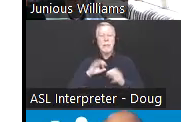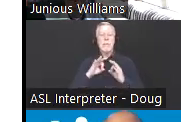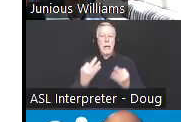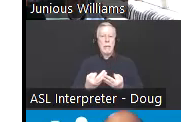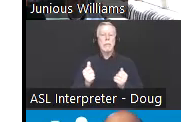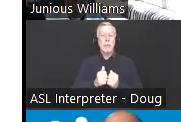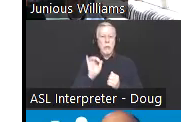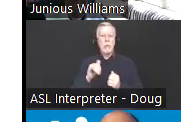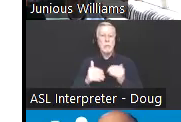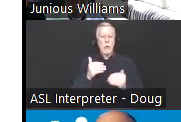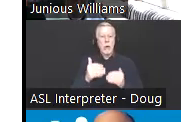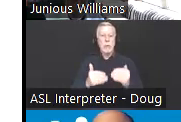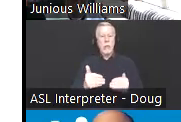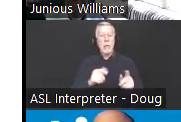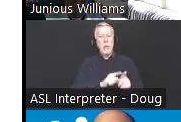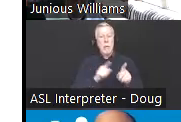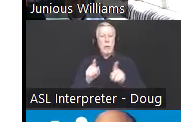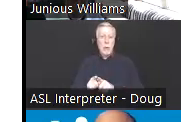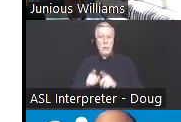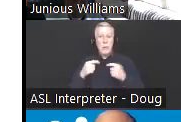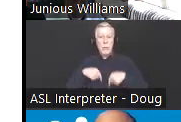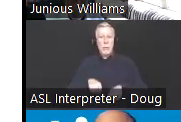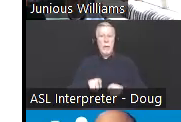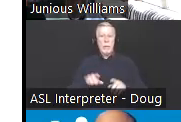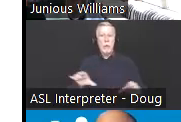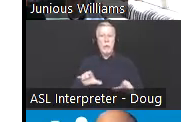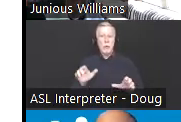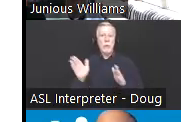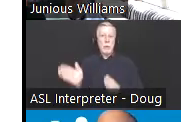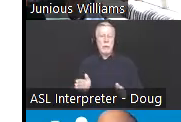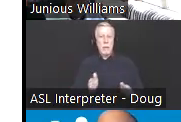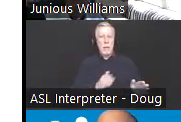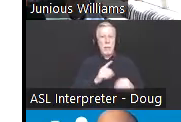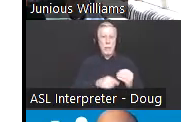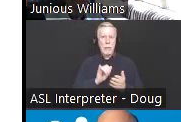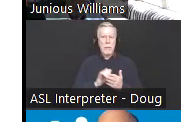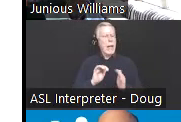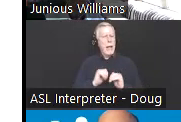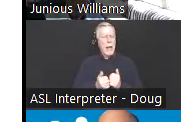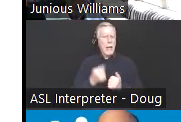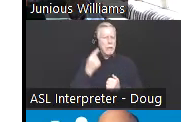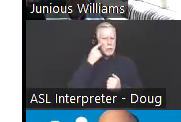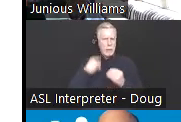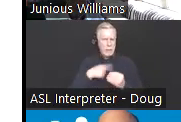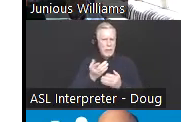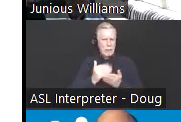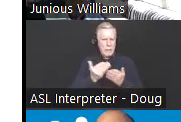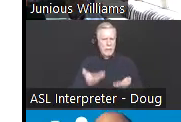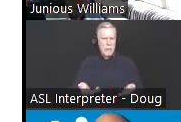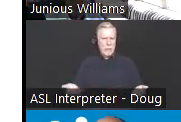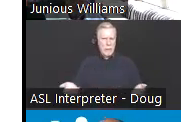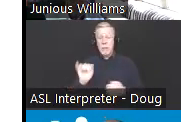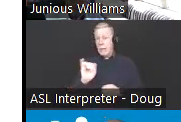process, but also when you're doing the planning around this, how do you sort of think about some of these things like